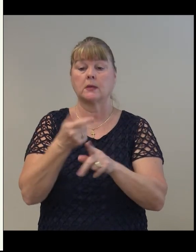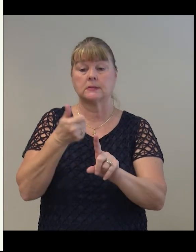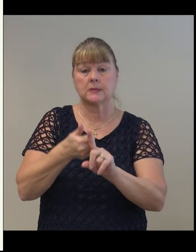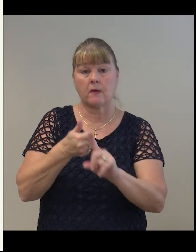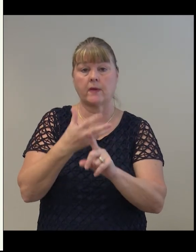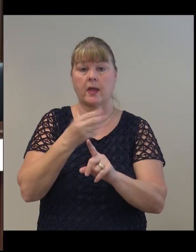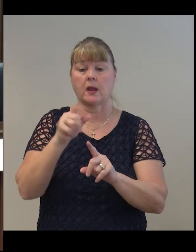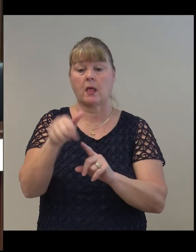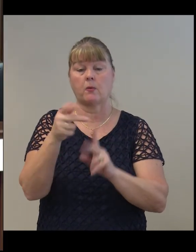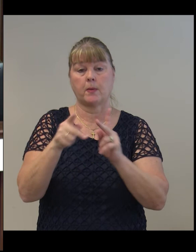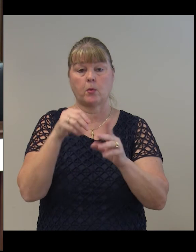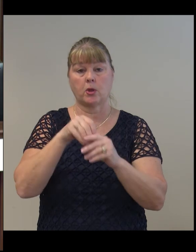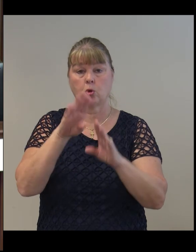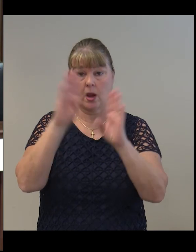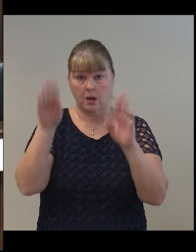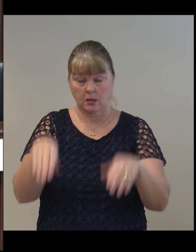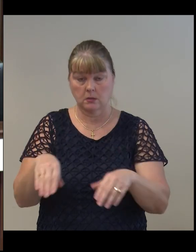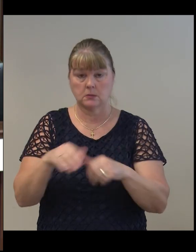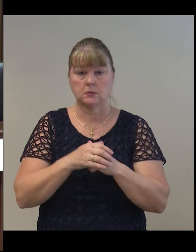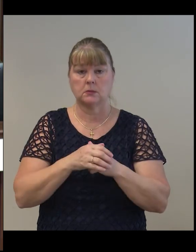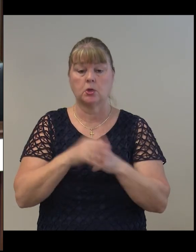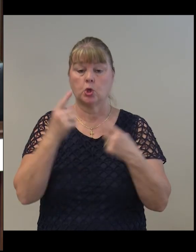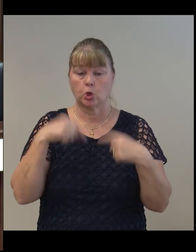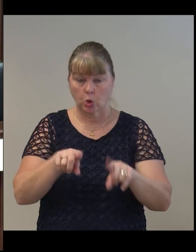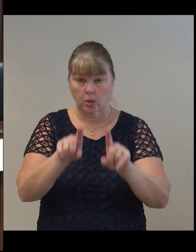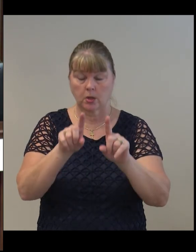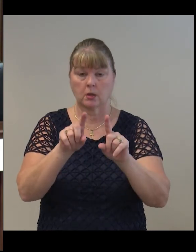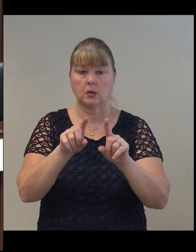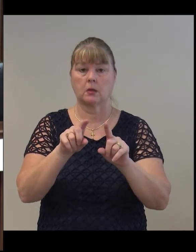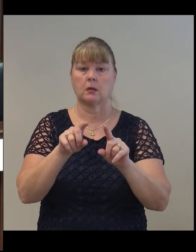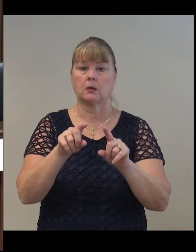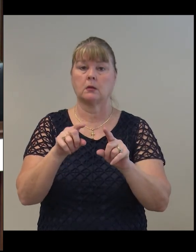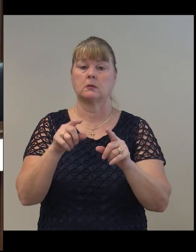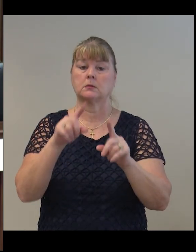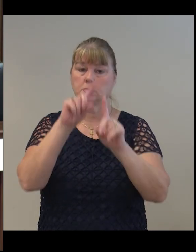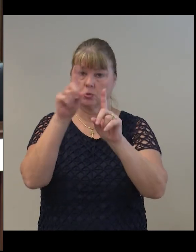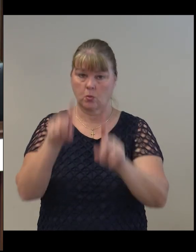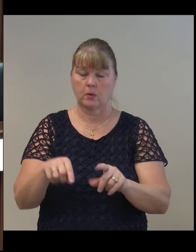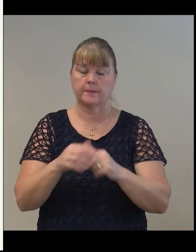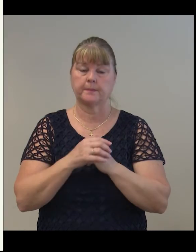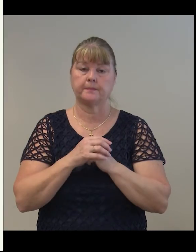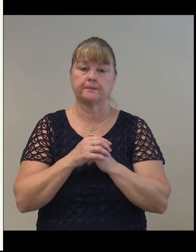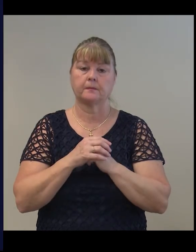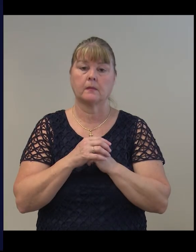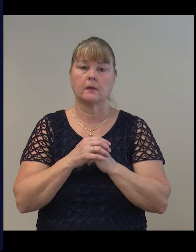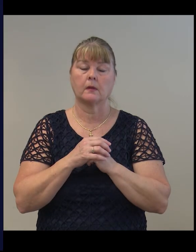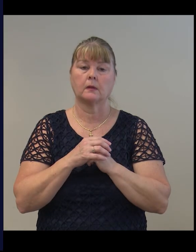take care of yourself and others inside of your home during the height of the storm.